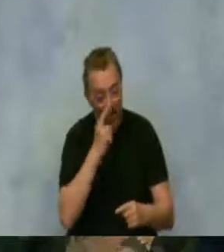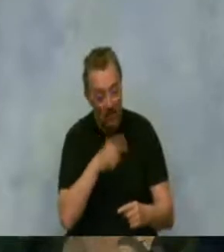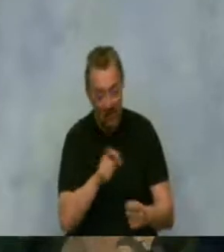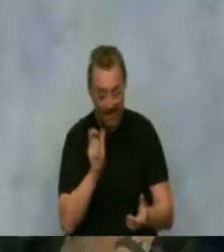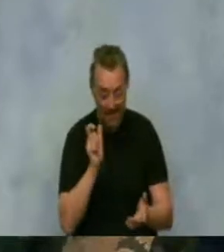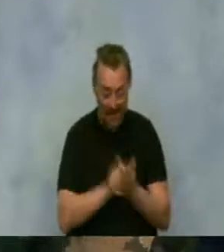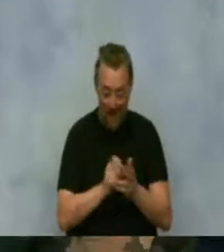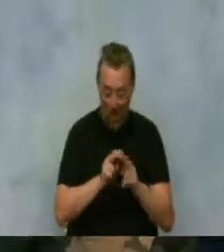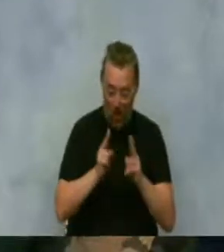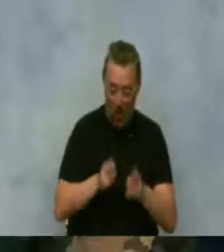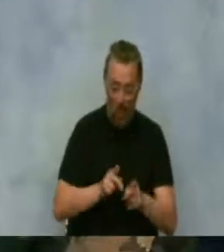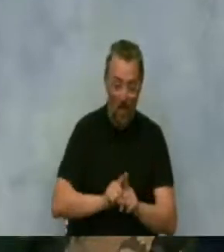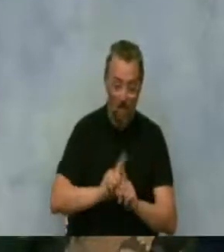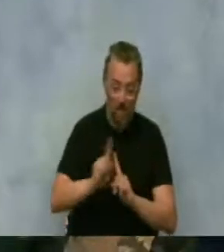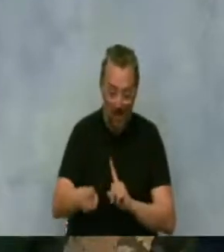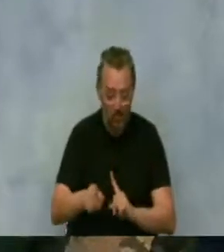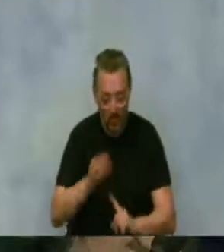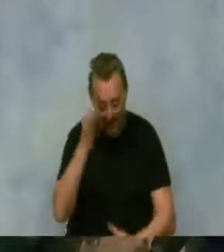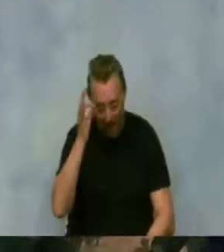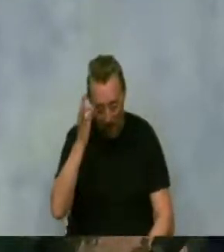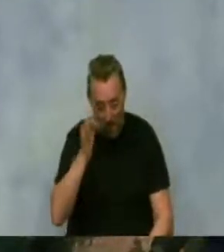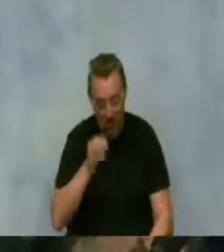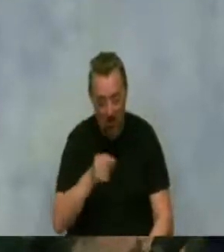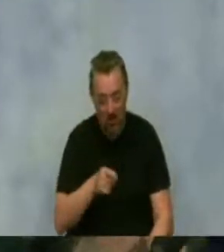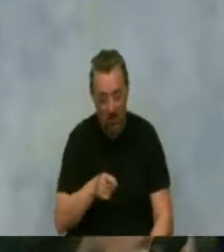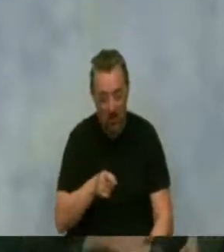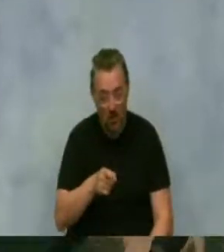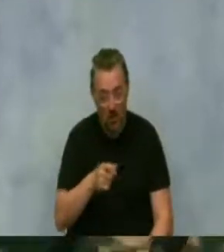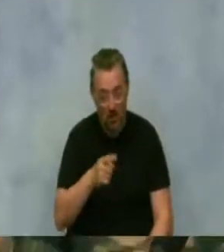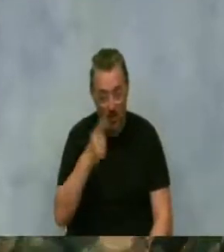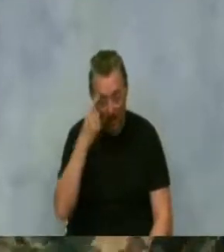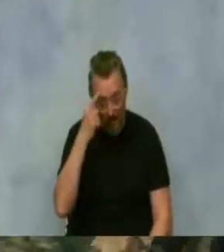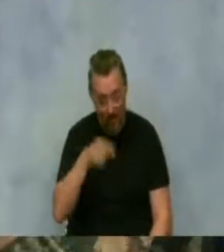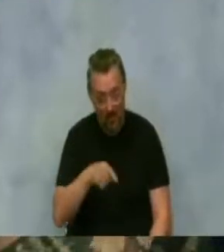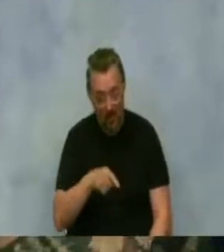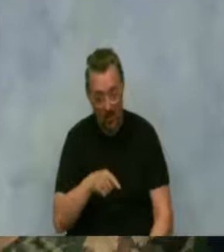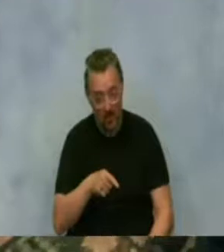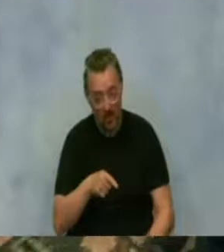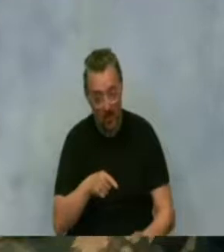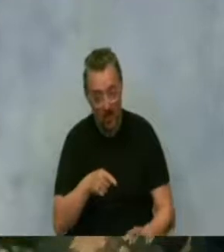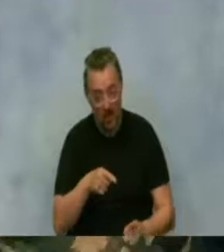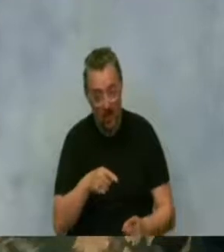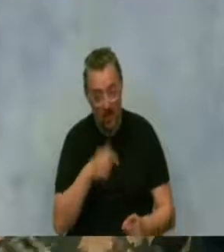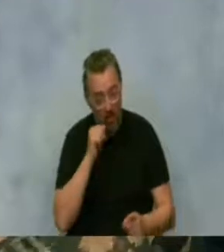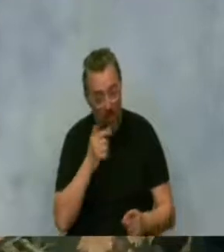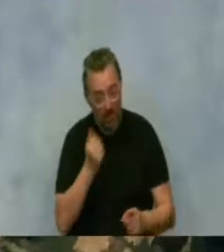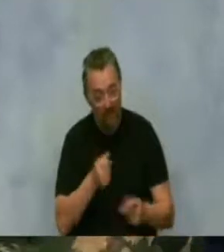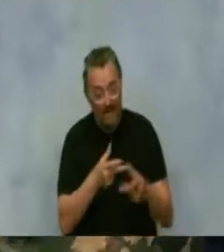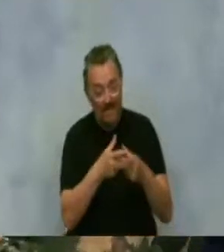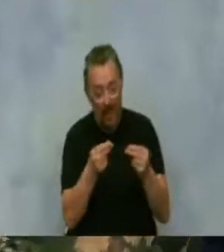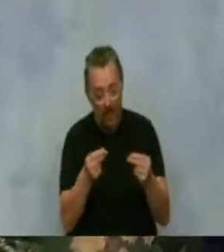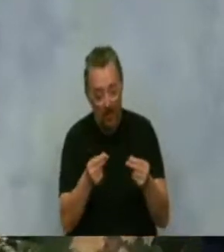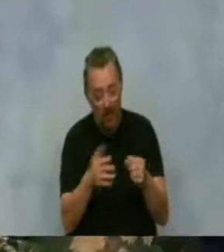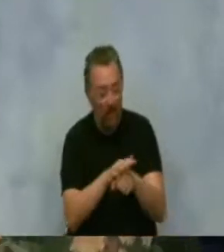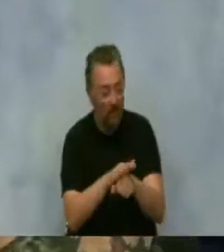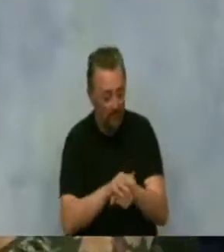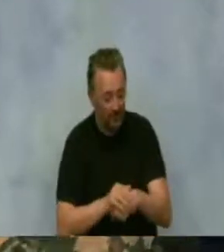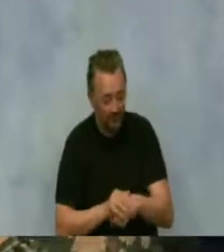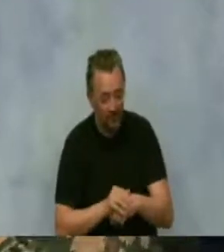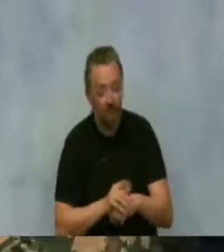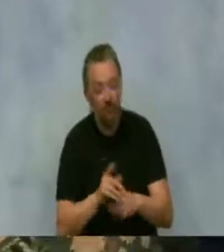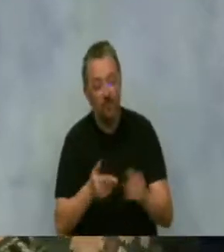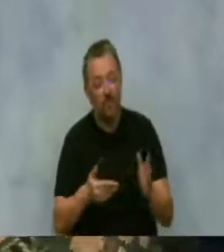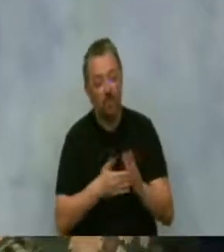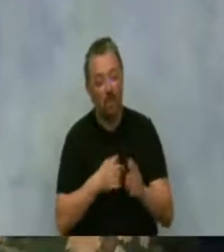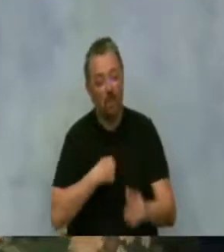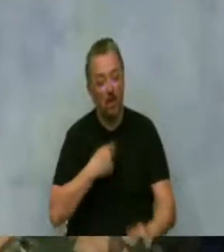homes back to the council. I think that would definitely hedge a gap. I will say as well that I also had